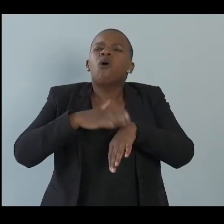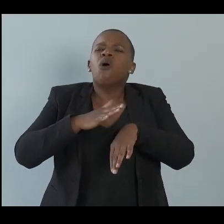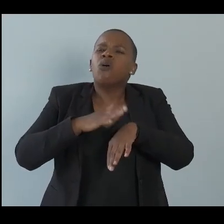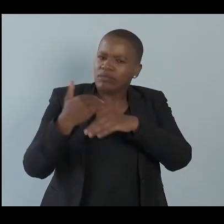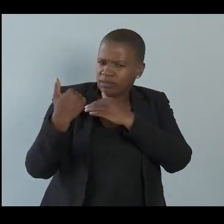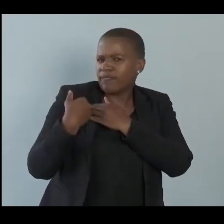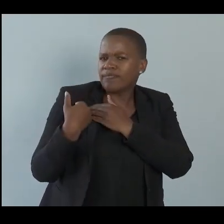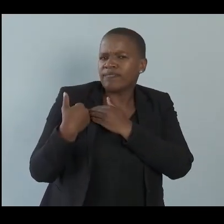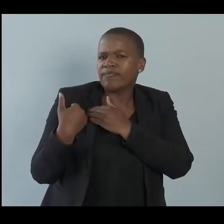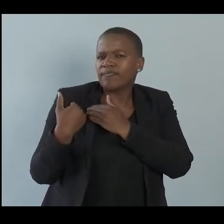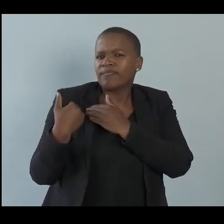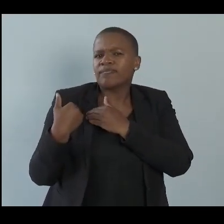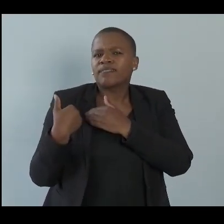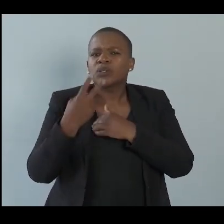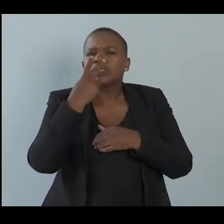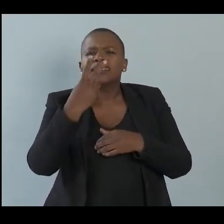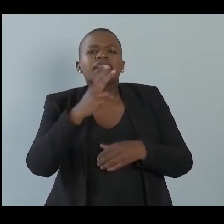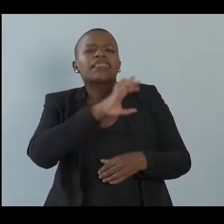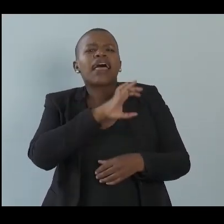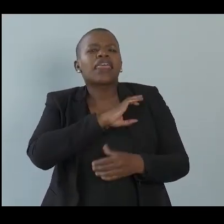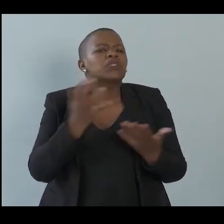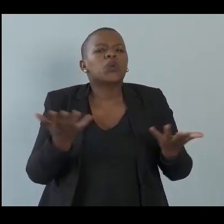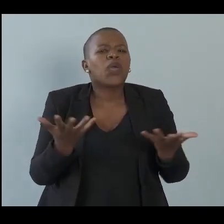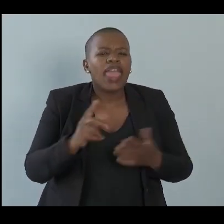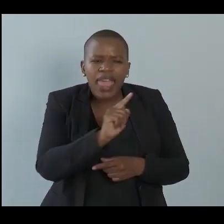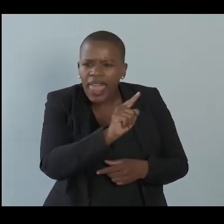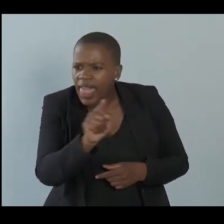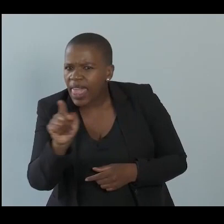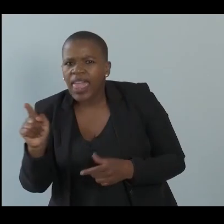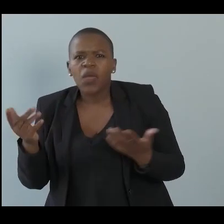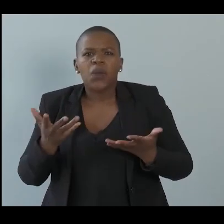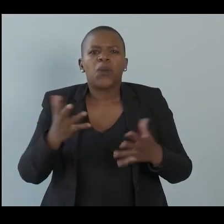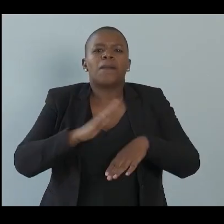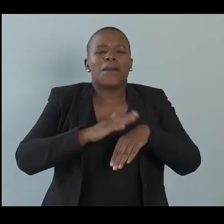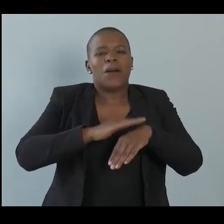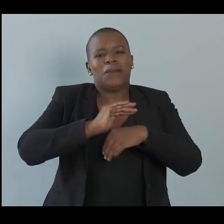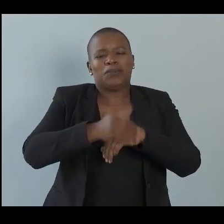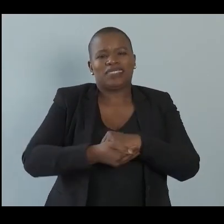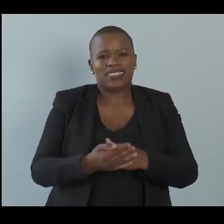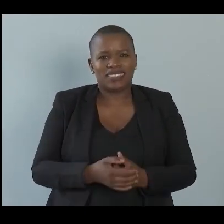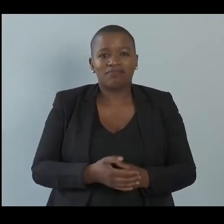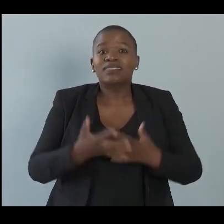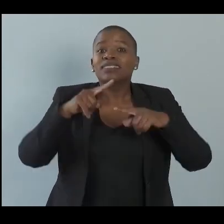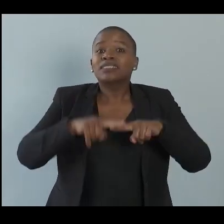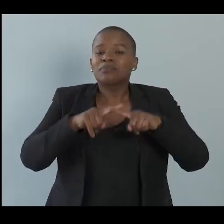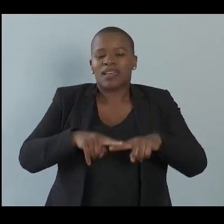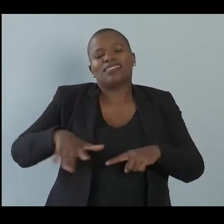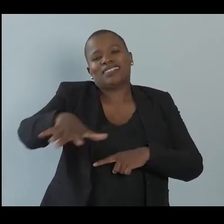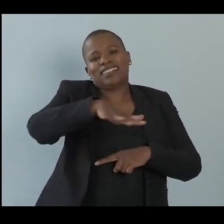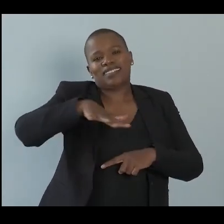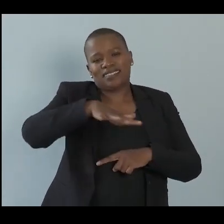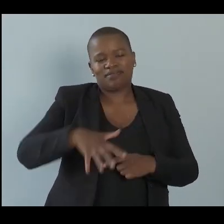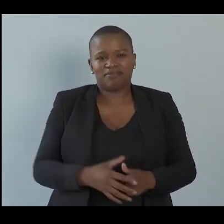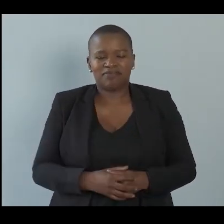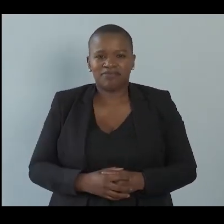of our customers by offering an additional layer of protection in those precincts and tackling crime at a holistic level.